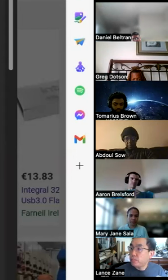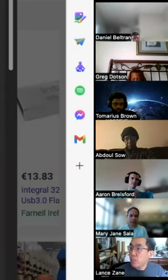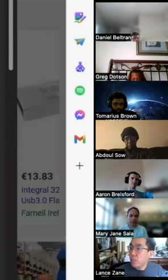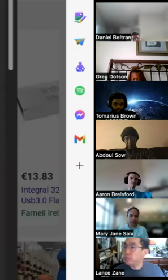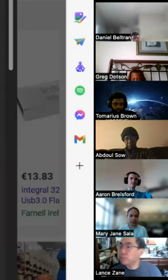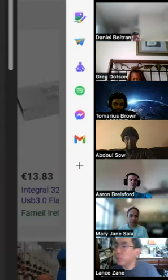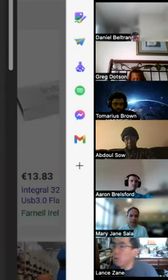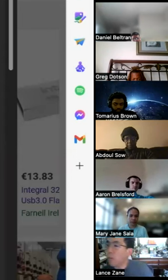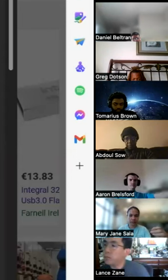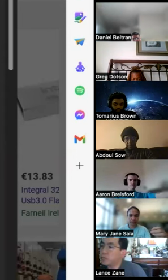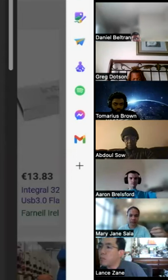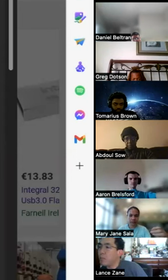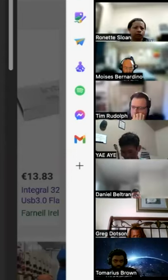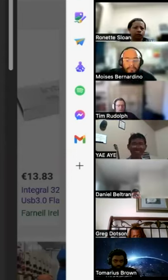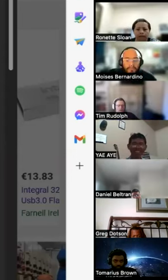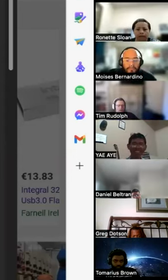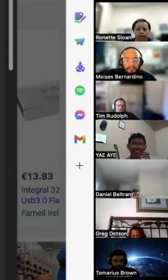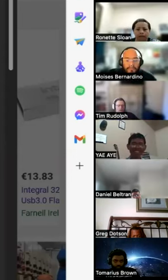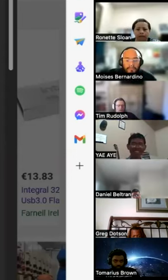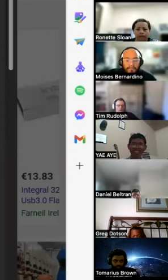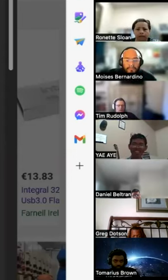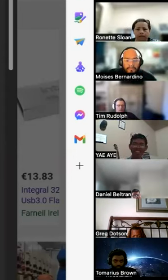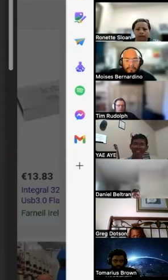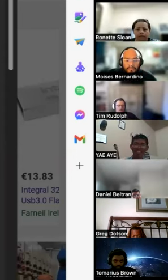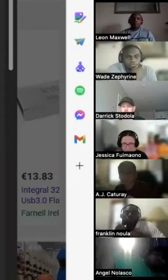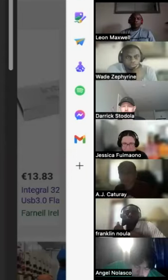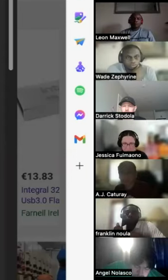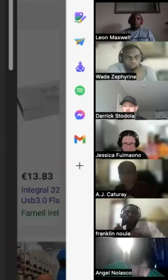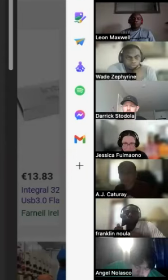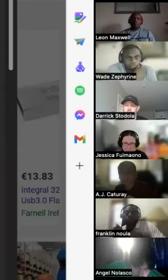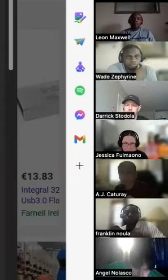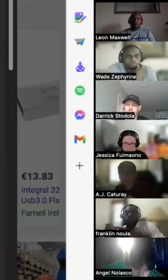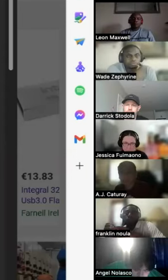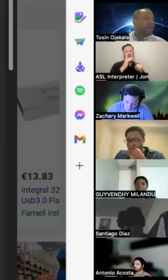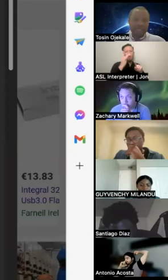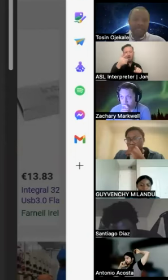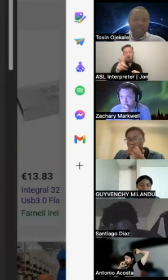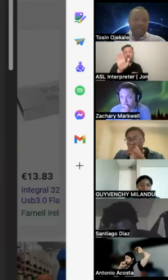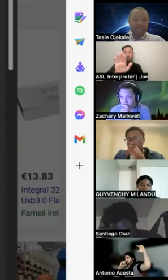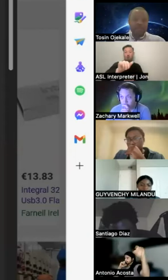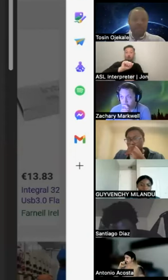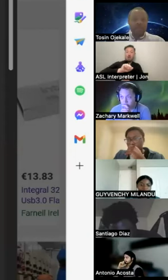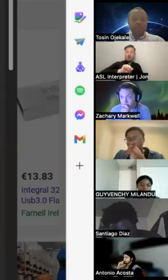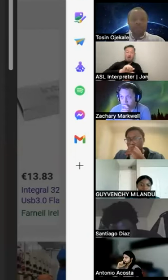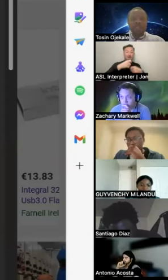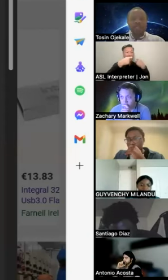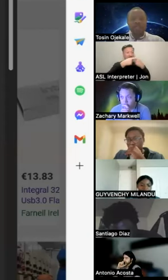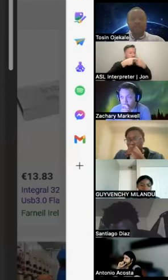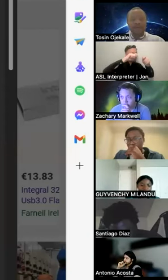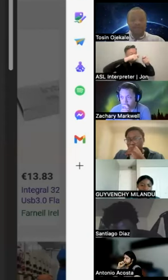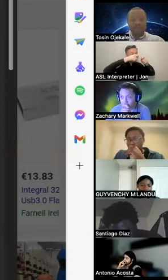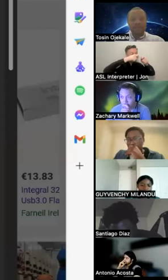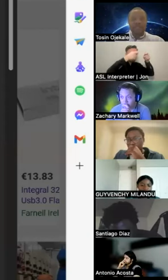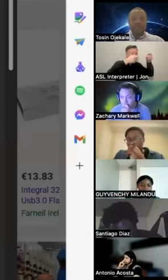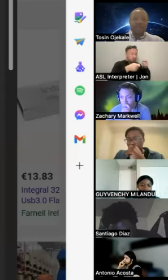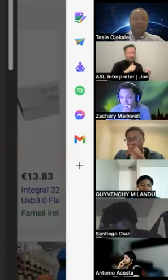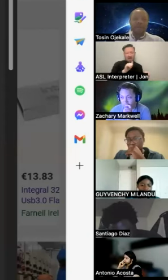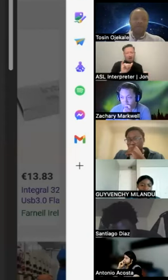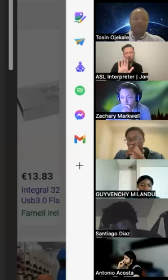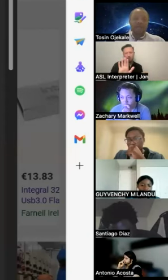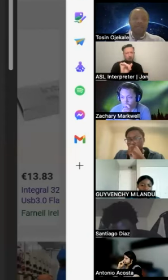of your job does not require you to work on electrical power stations like this. So, but just in case you find yourself in